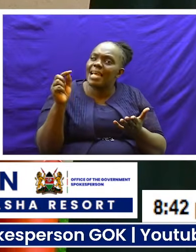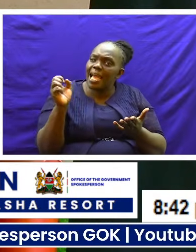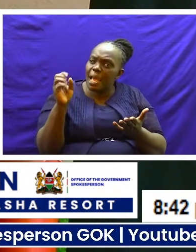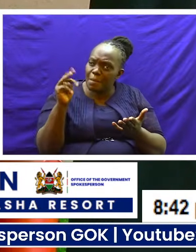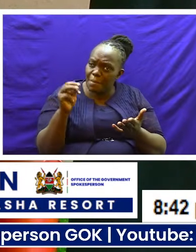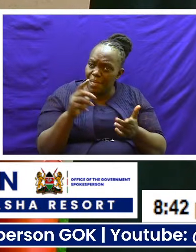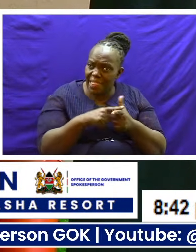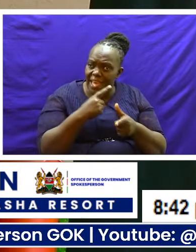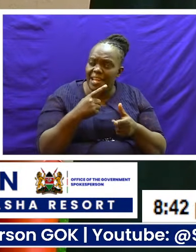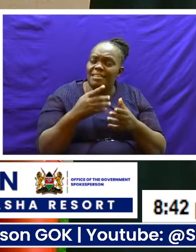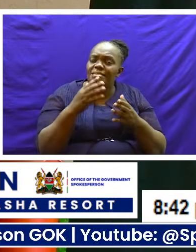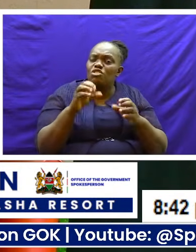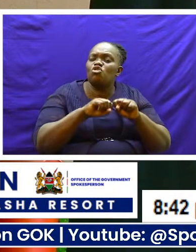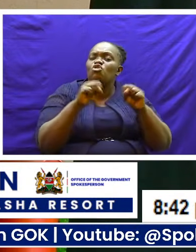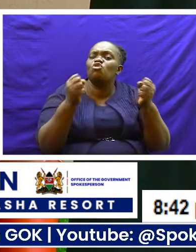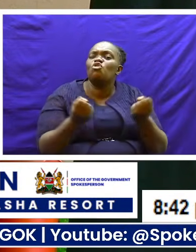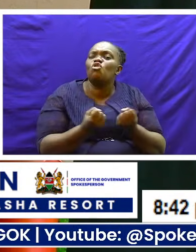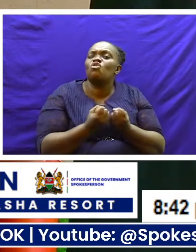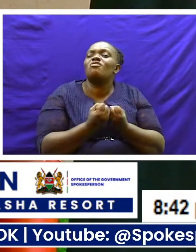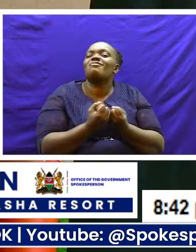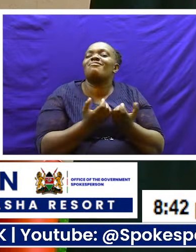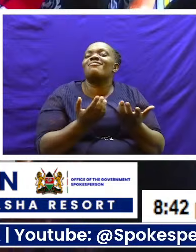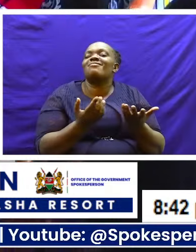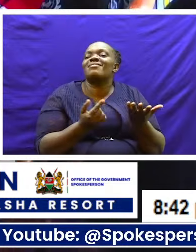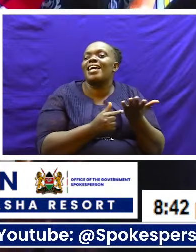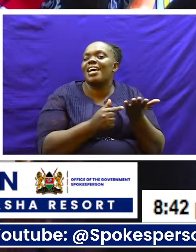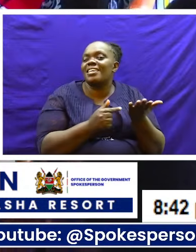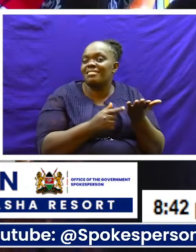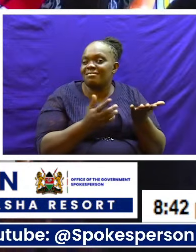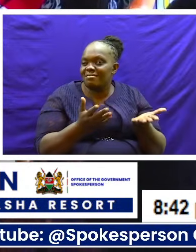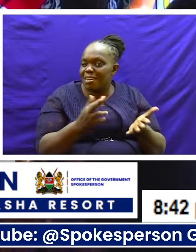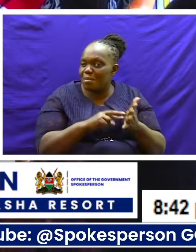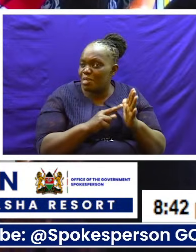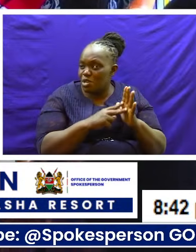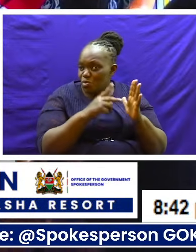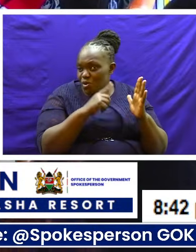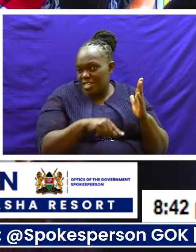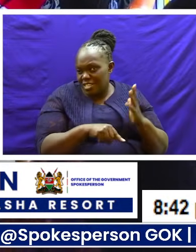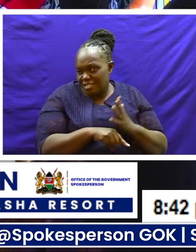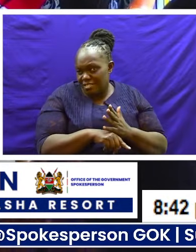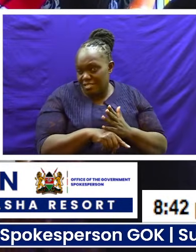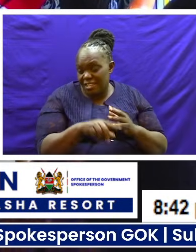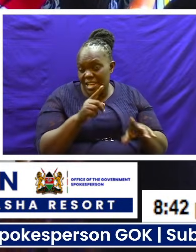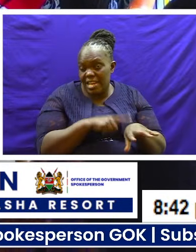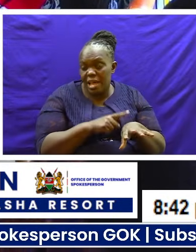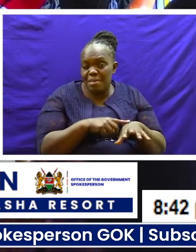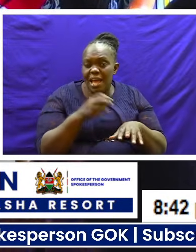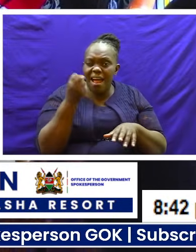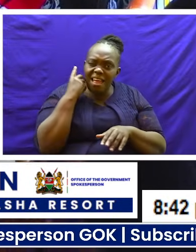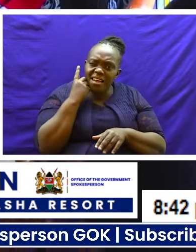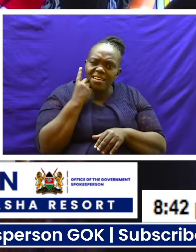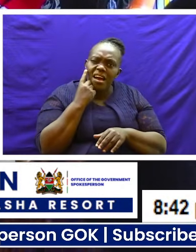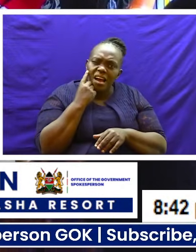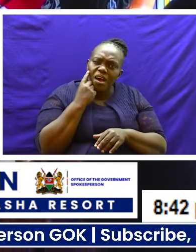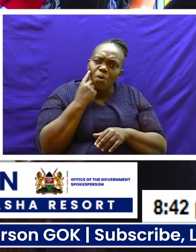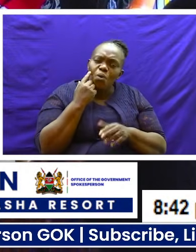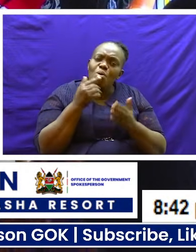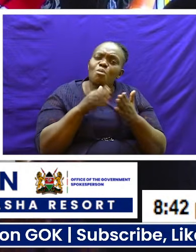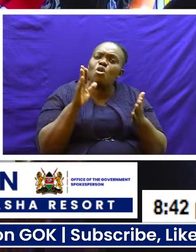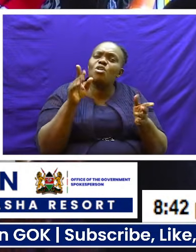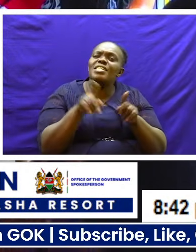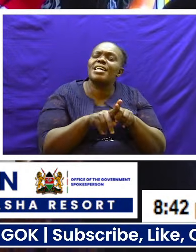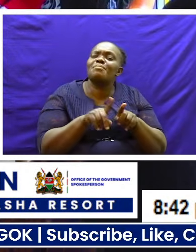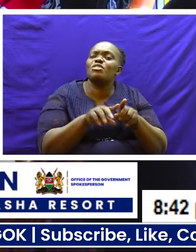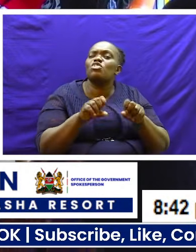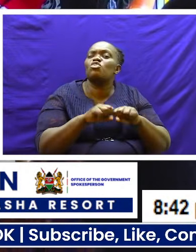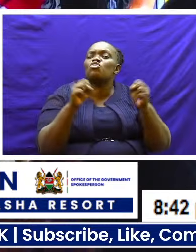Then I end up in social sciences. What it means, by the time I realized I am more of a